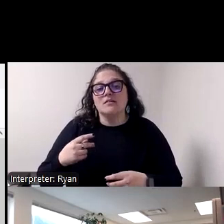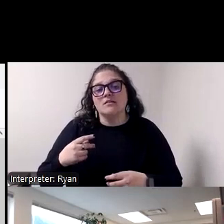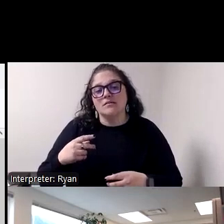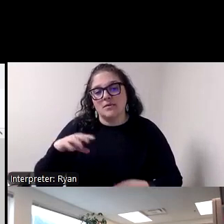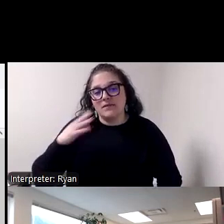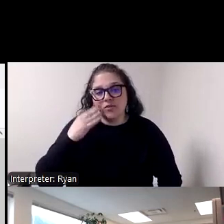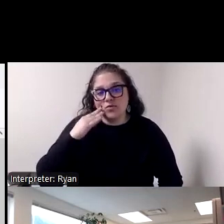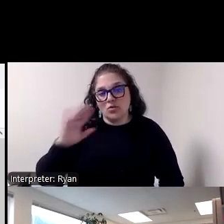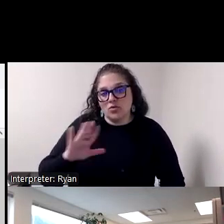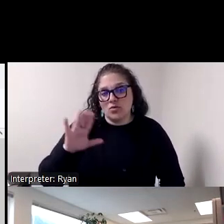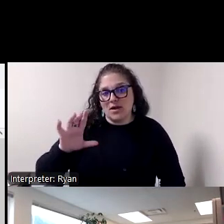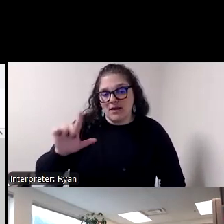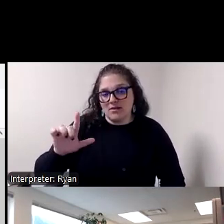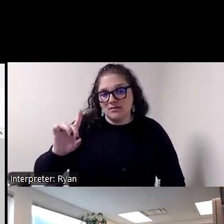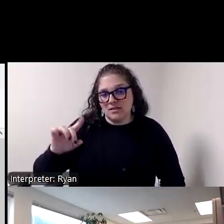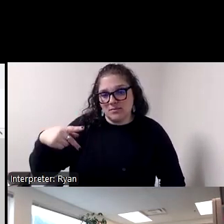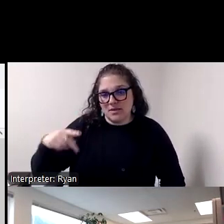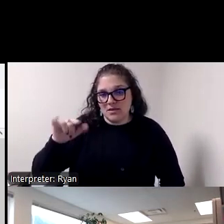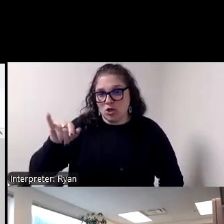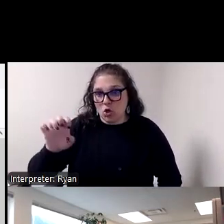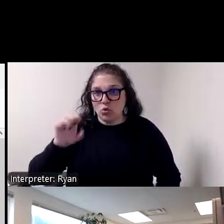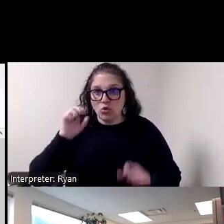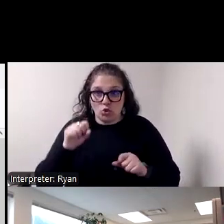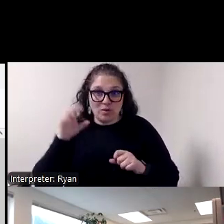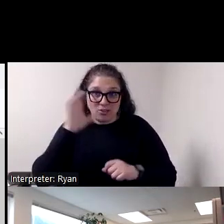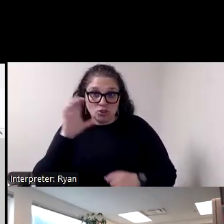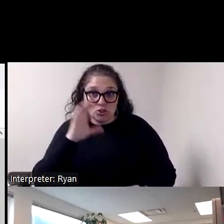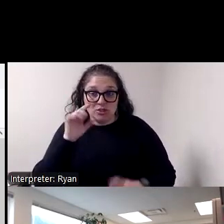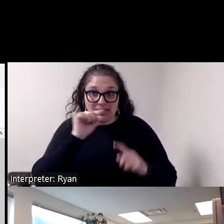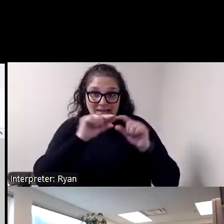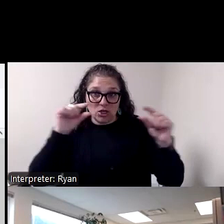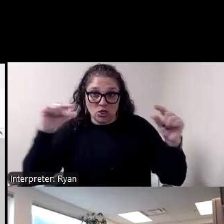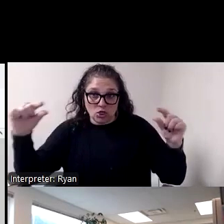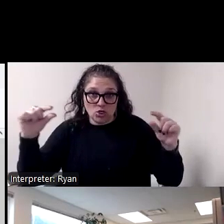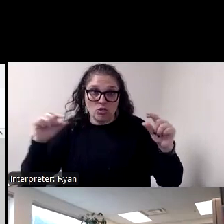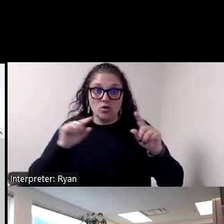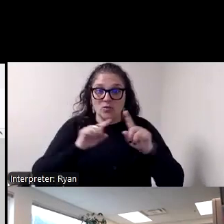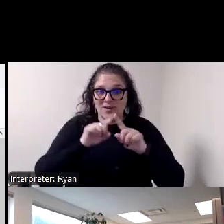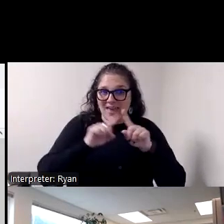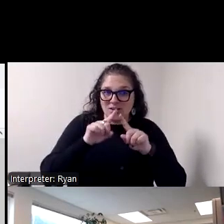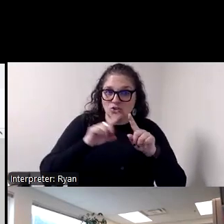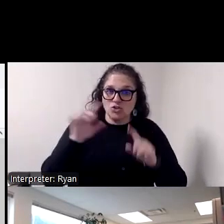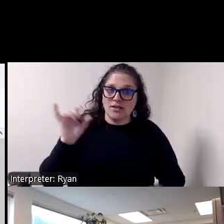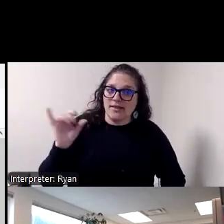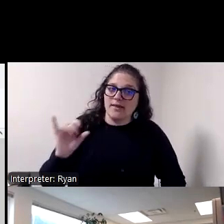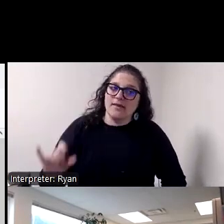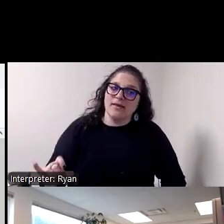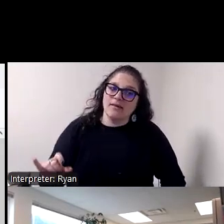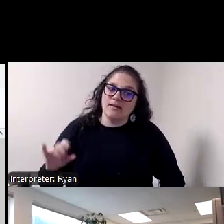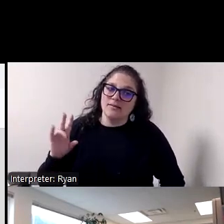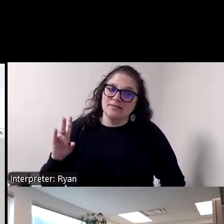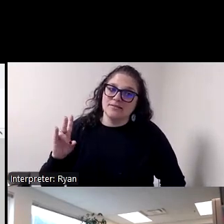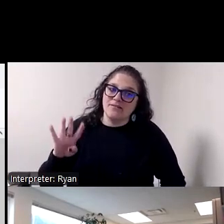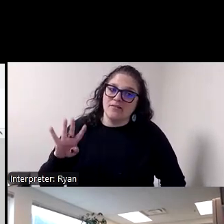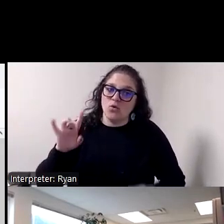LDP code, you can usually search it in here with an asterisk, like 74